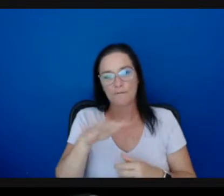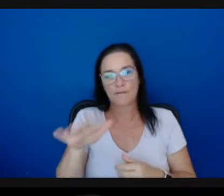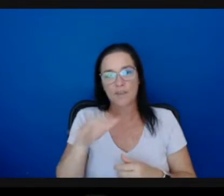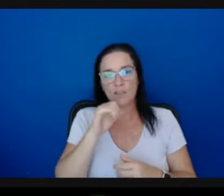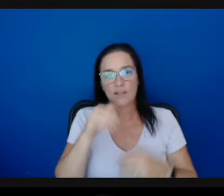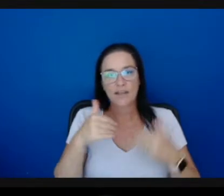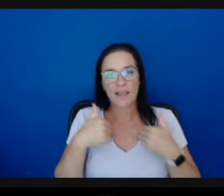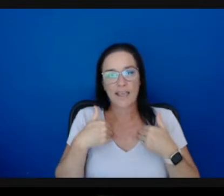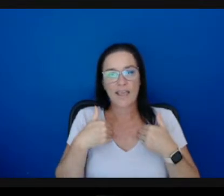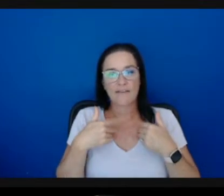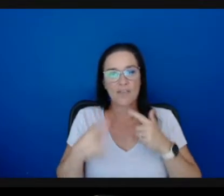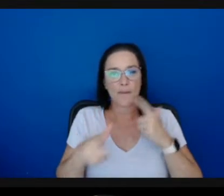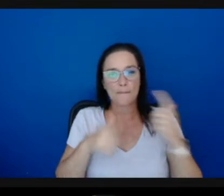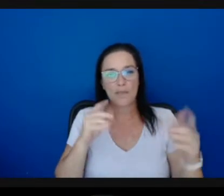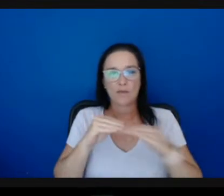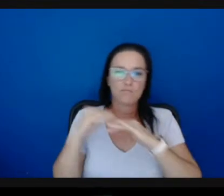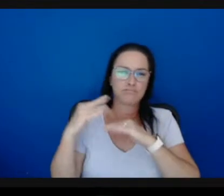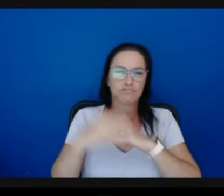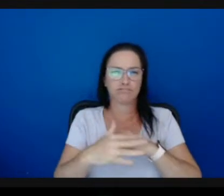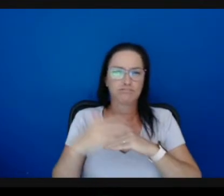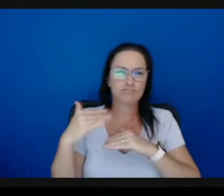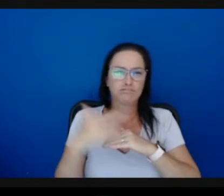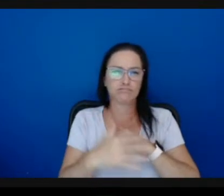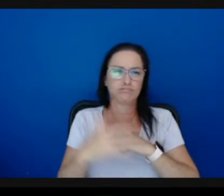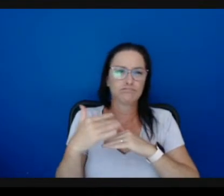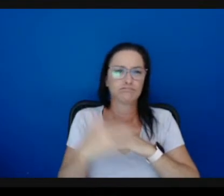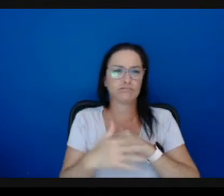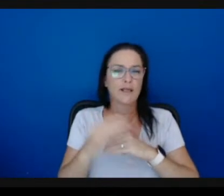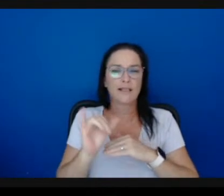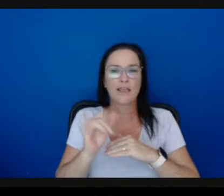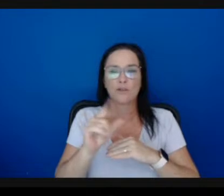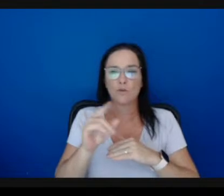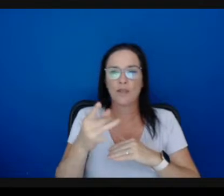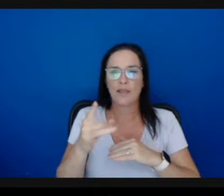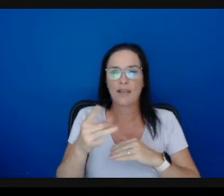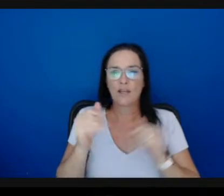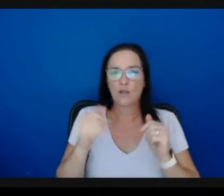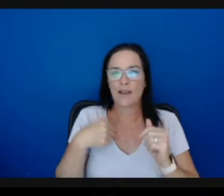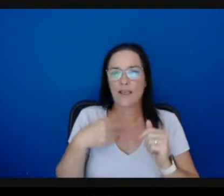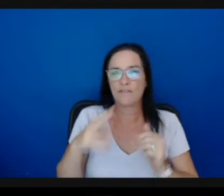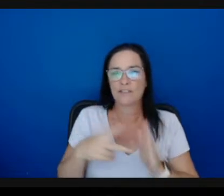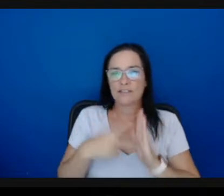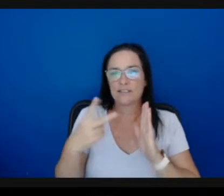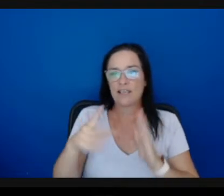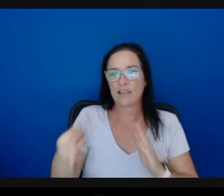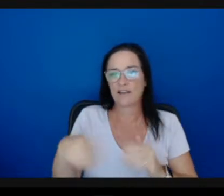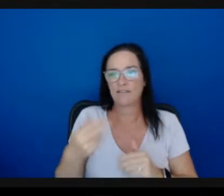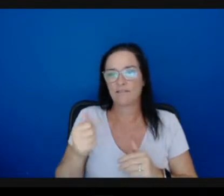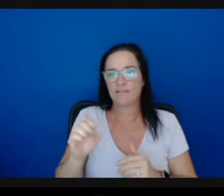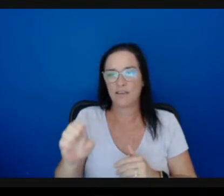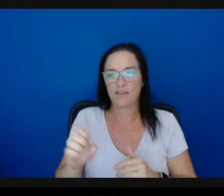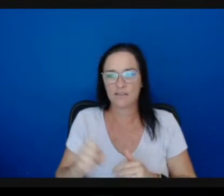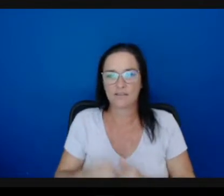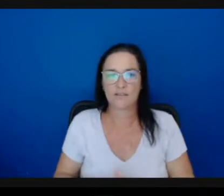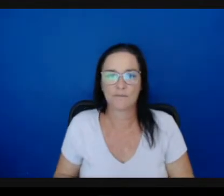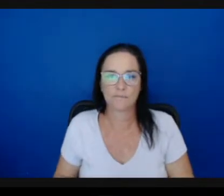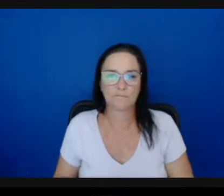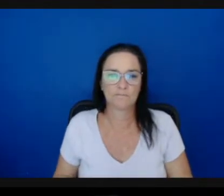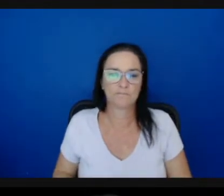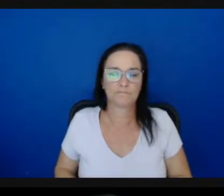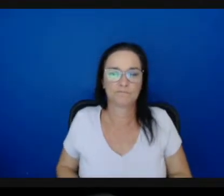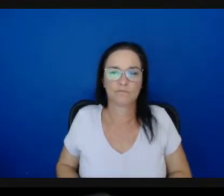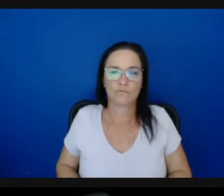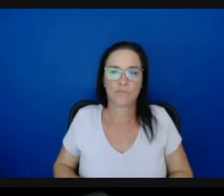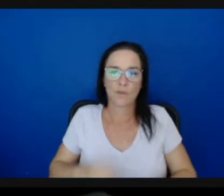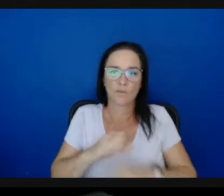huge outpouring like 2018. It was able to have these secondary phases that came afterwards. Like, oh, now we're going to pressurize and work uprift this way.